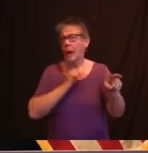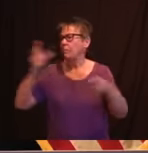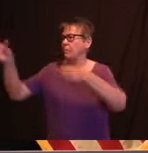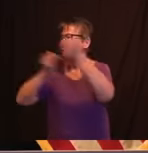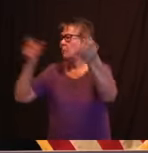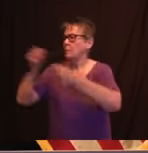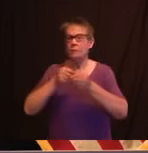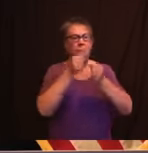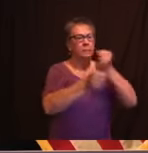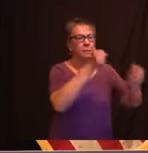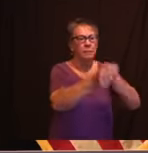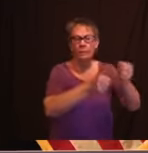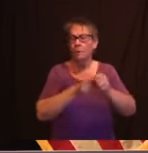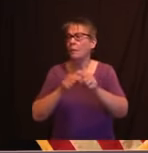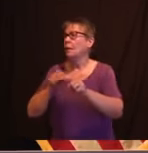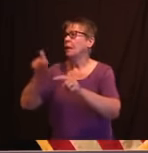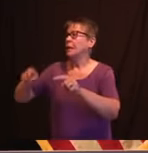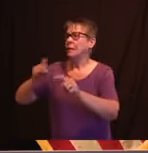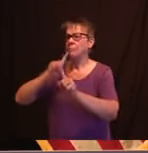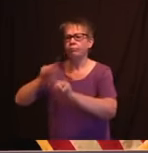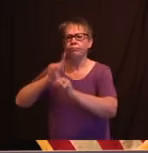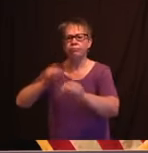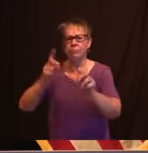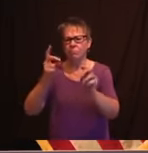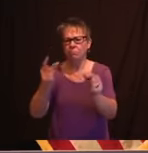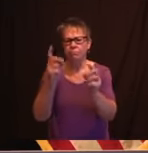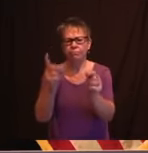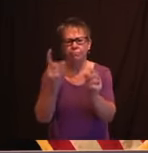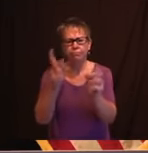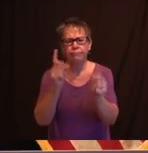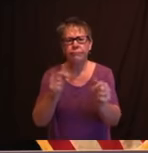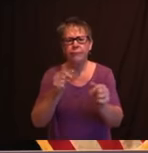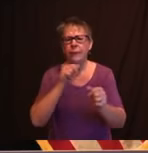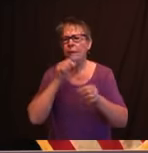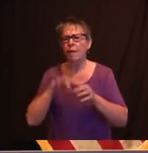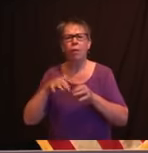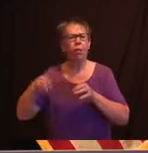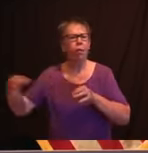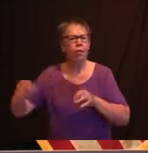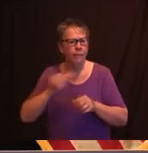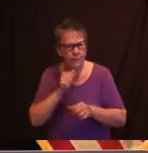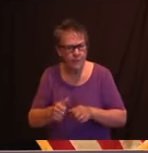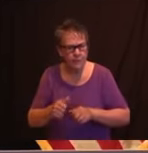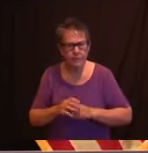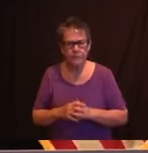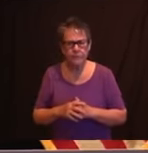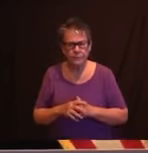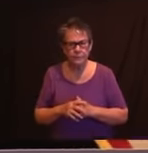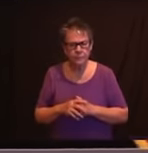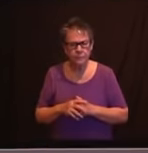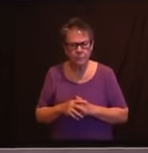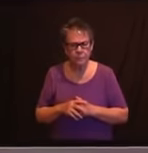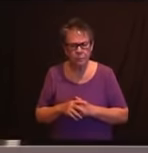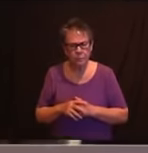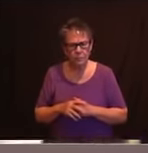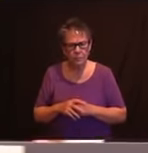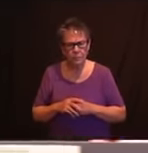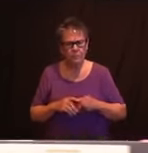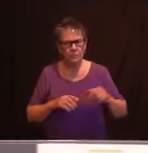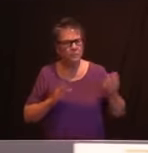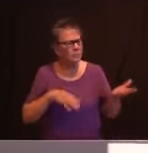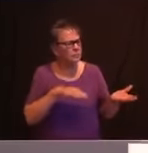on some of the other questions that Ashley raised here. I think you asked a question whether